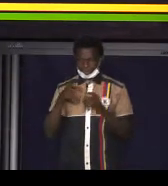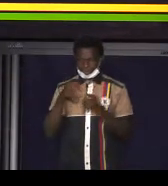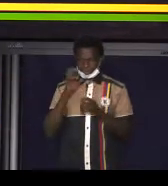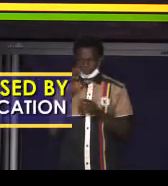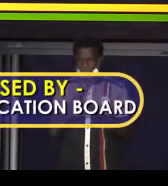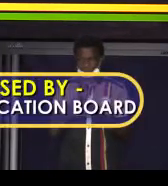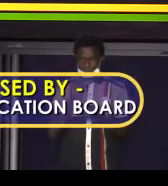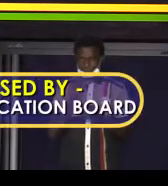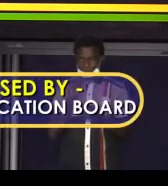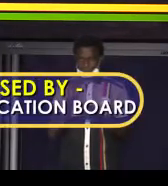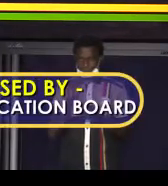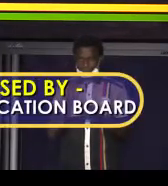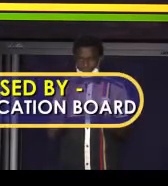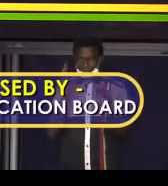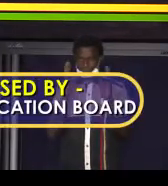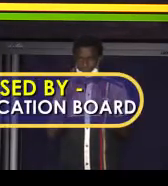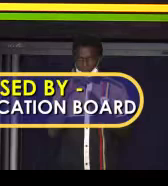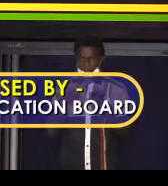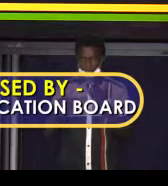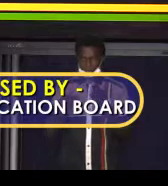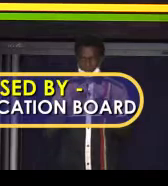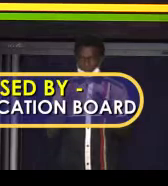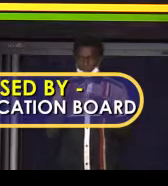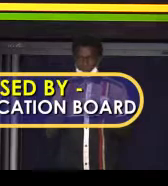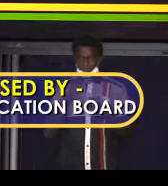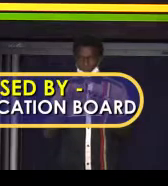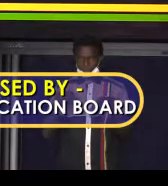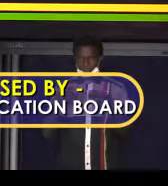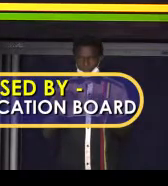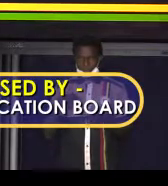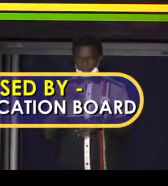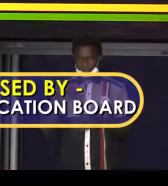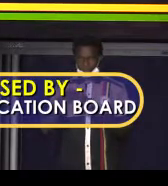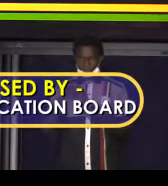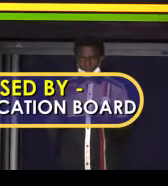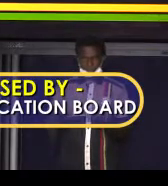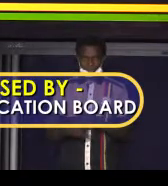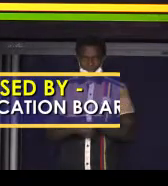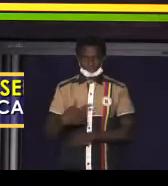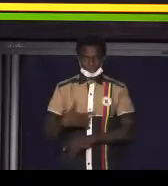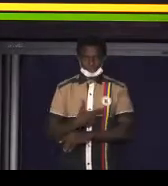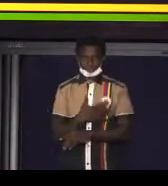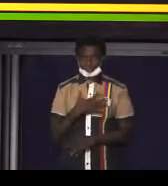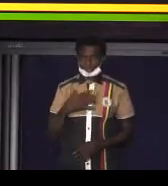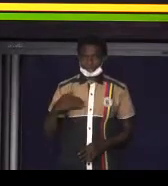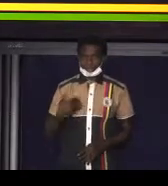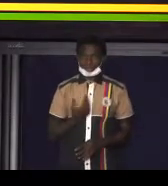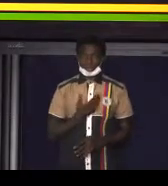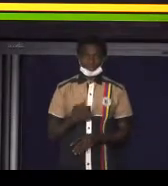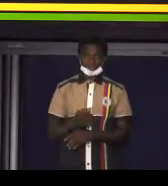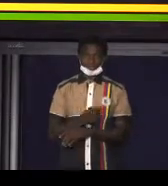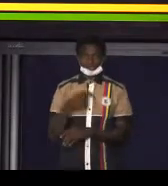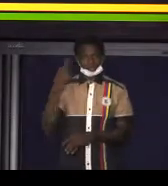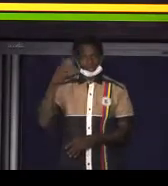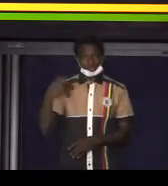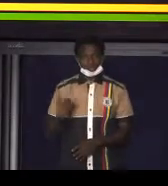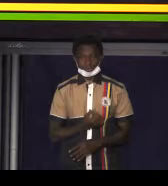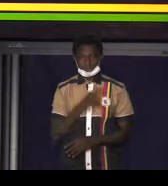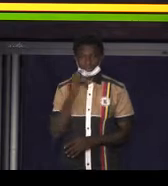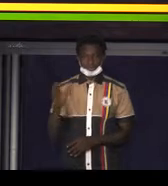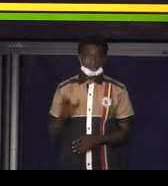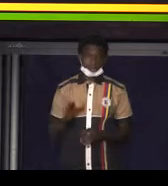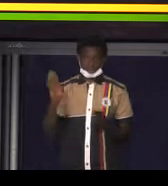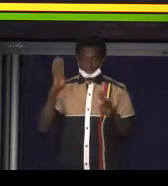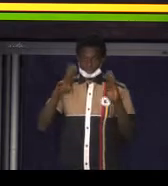Excellent. 100% attention is what I want you to give me in today's lesson. Our subject for today is